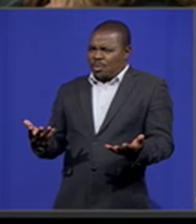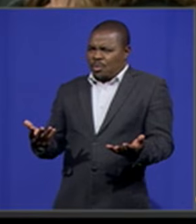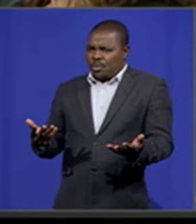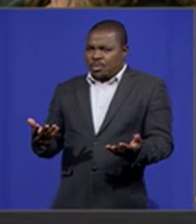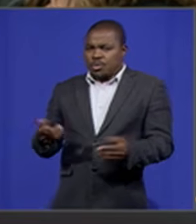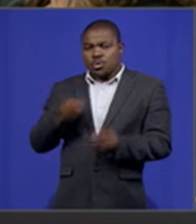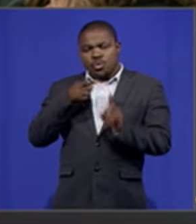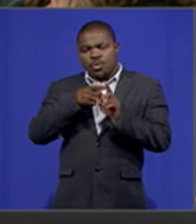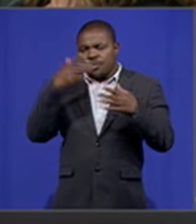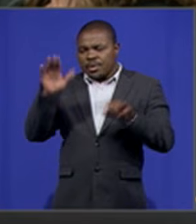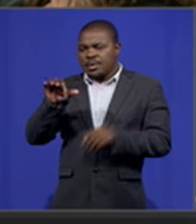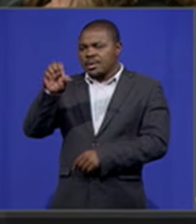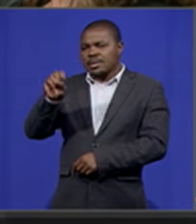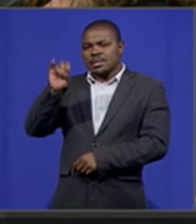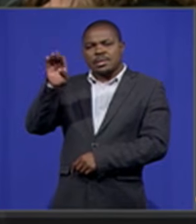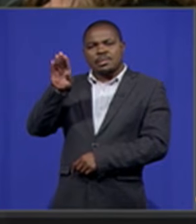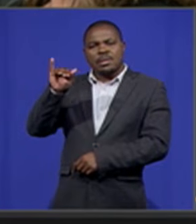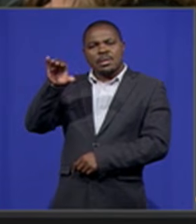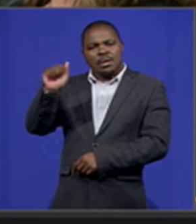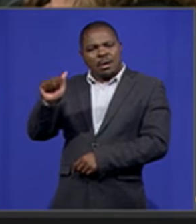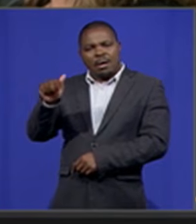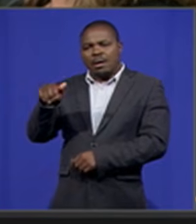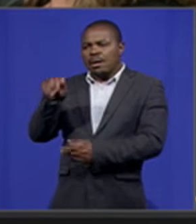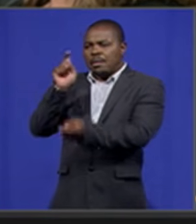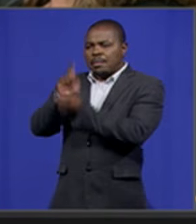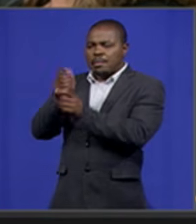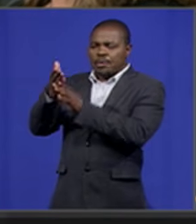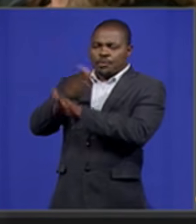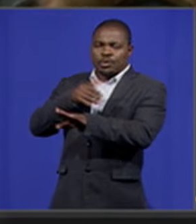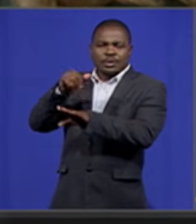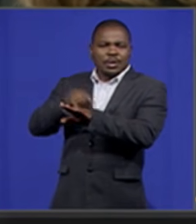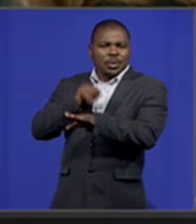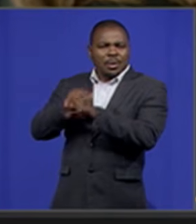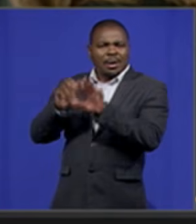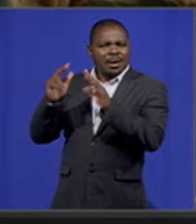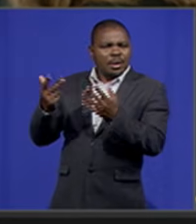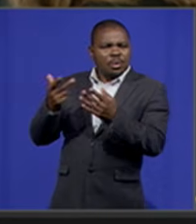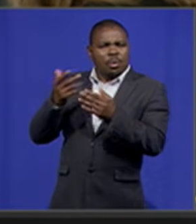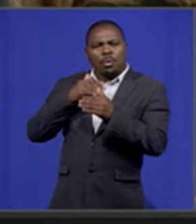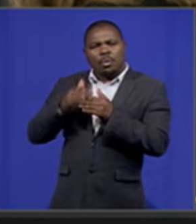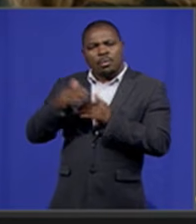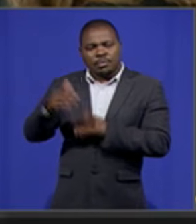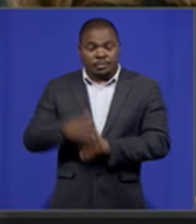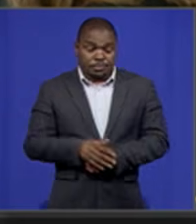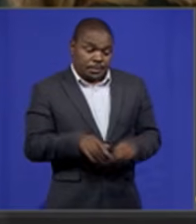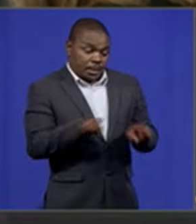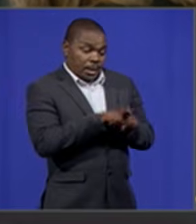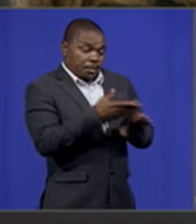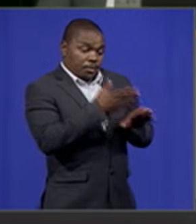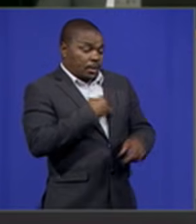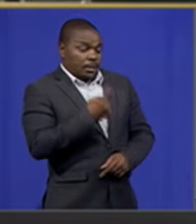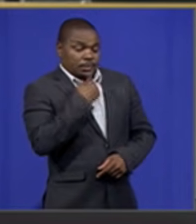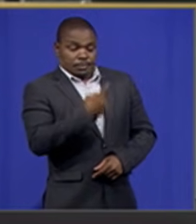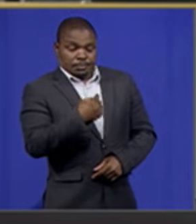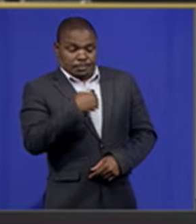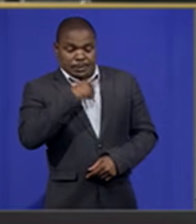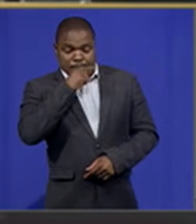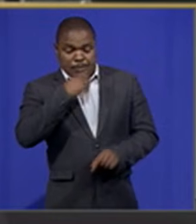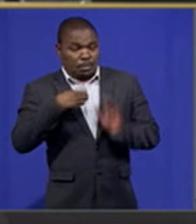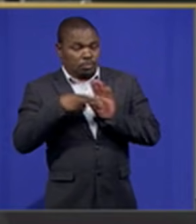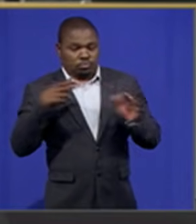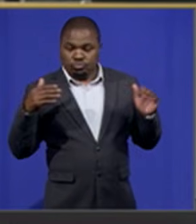met General Sabia before January the 8th or only on January. As I said, I'm not going to incriminate